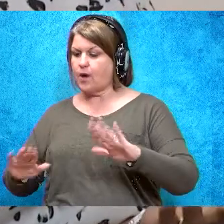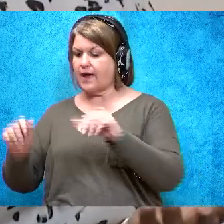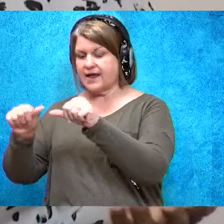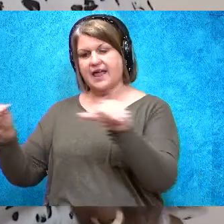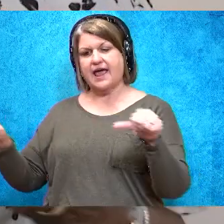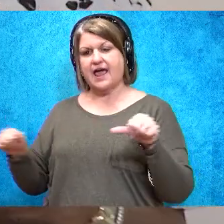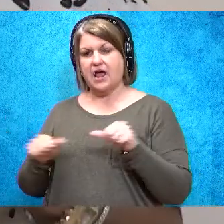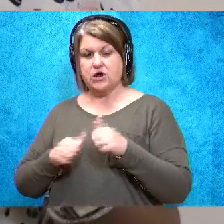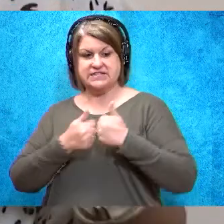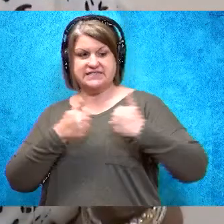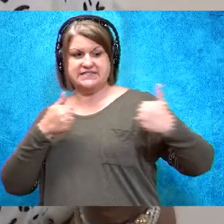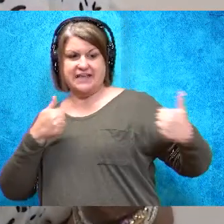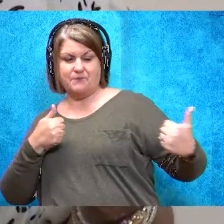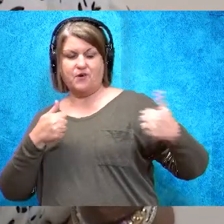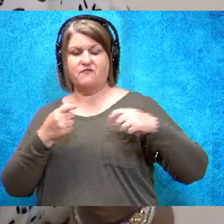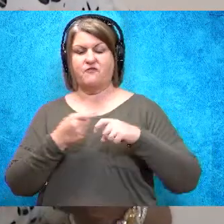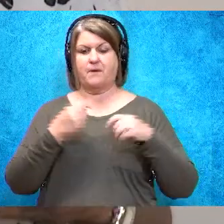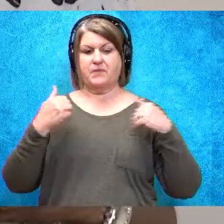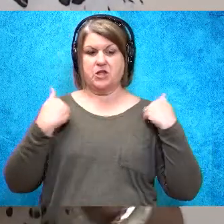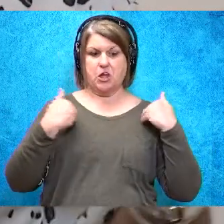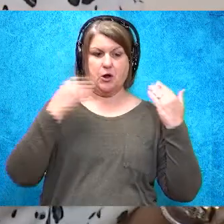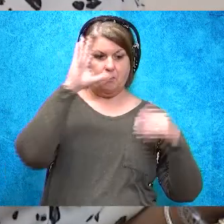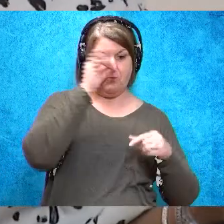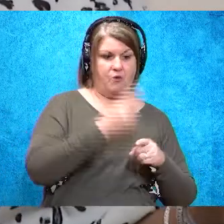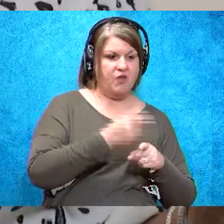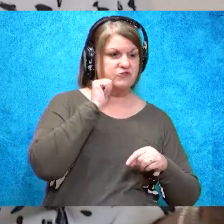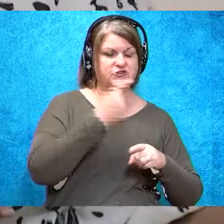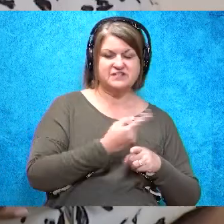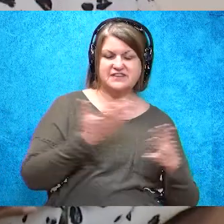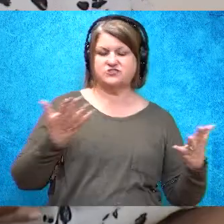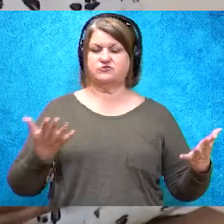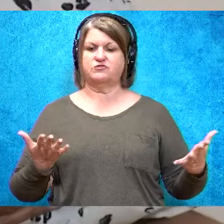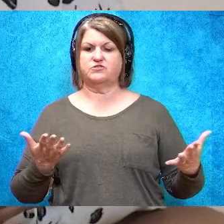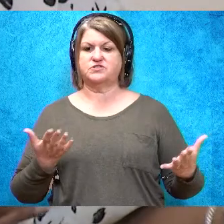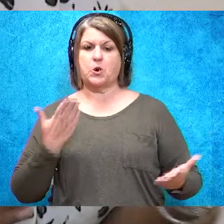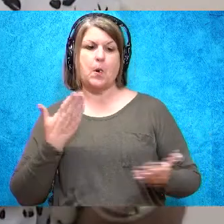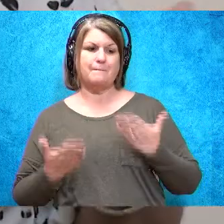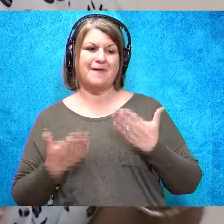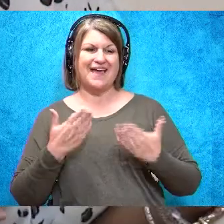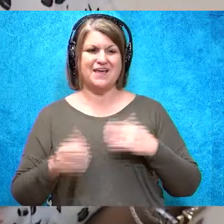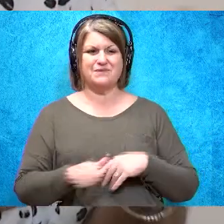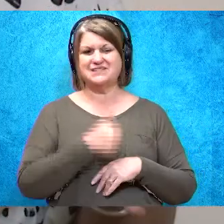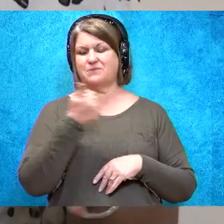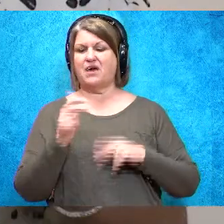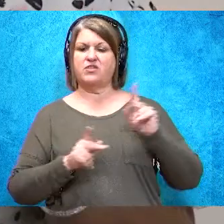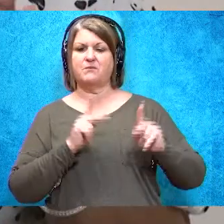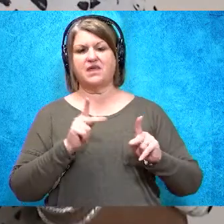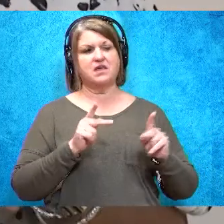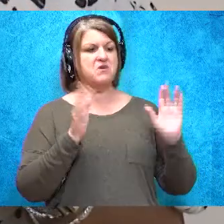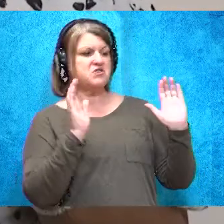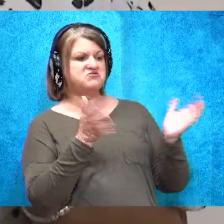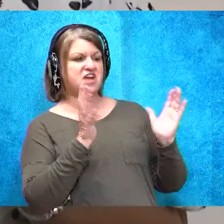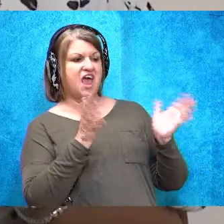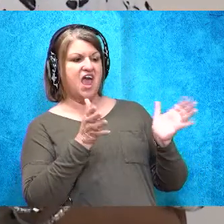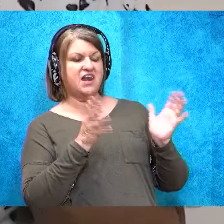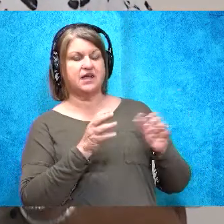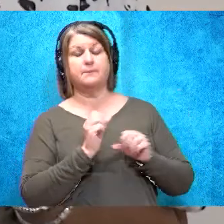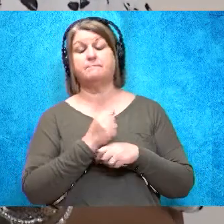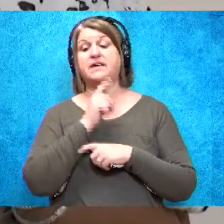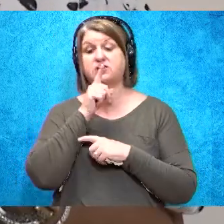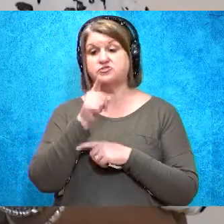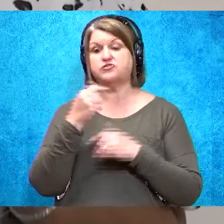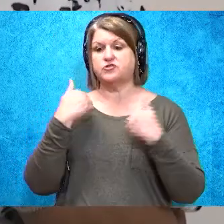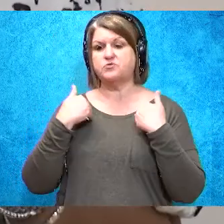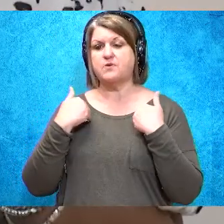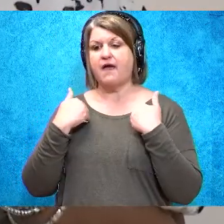younger siblings that may be playing at this time, or just someone maybe having a conversation with someone else. But you want to just make sure that you have